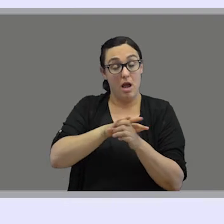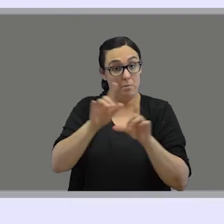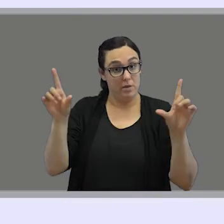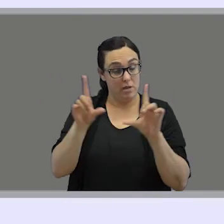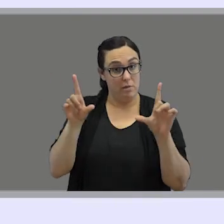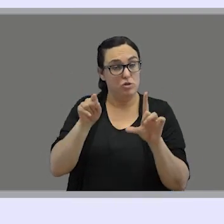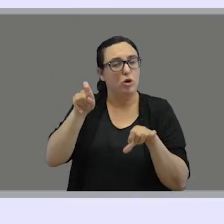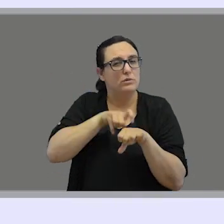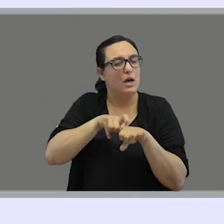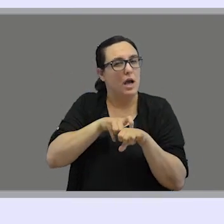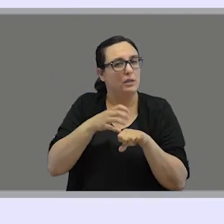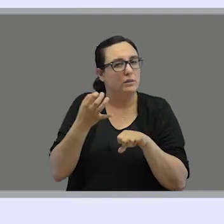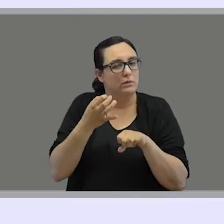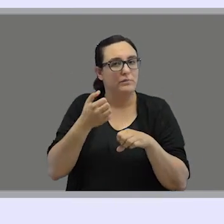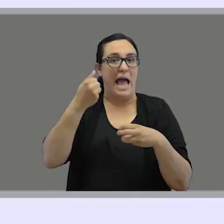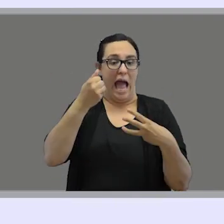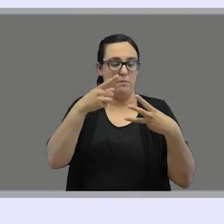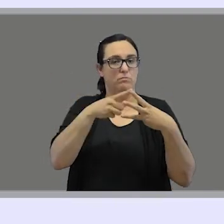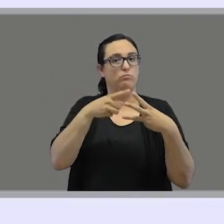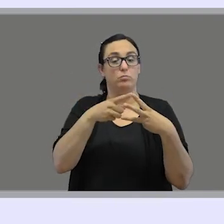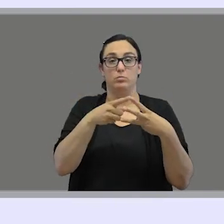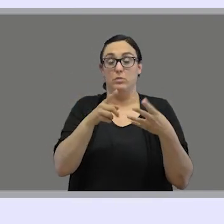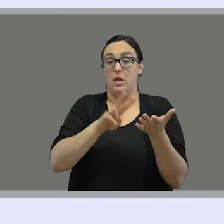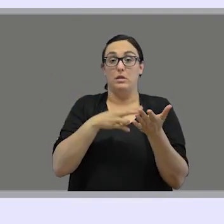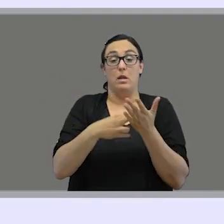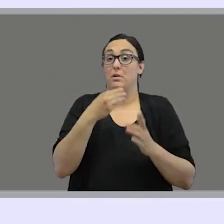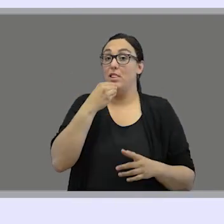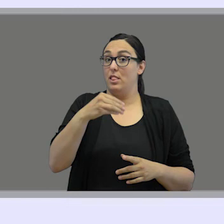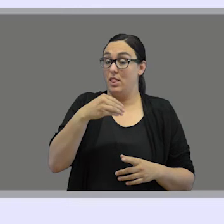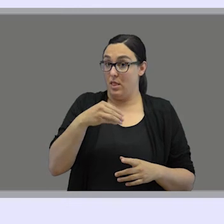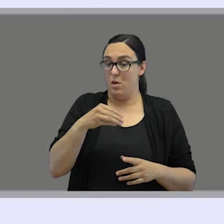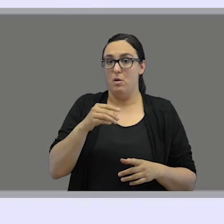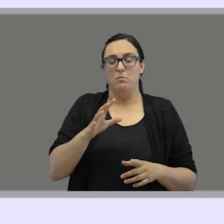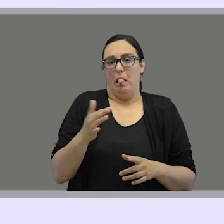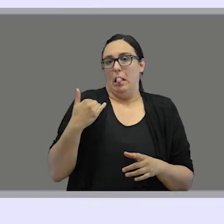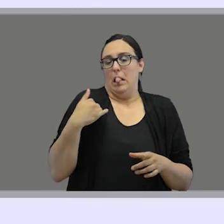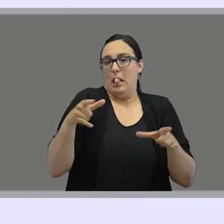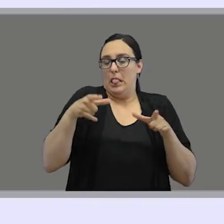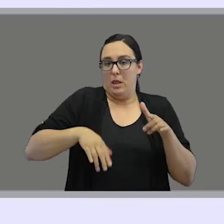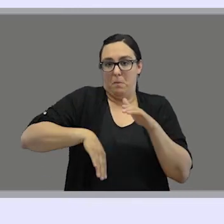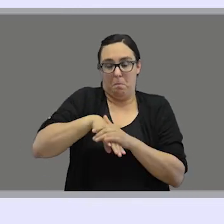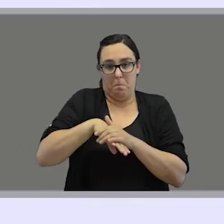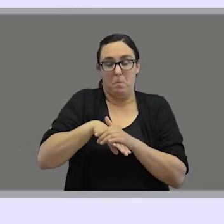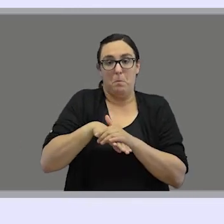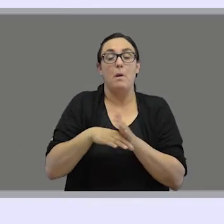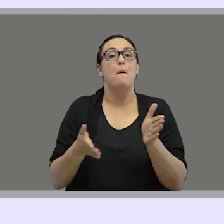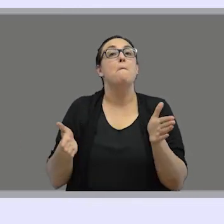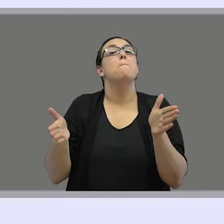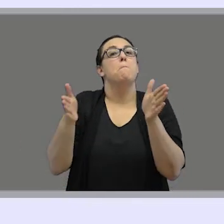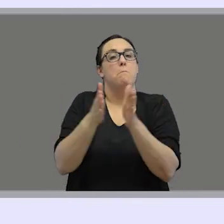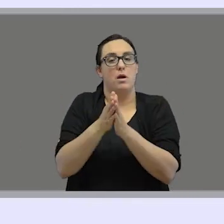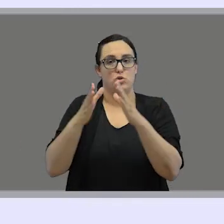media sign language interpreter should be A, young sign language interpreter apprentices, and